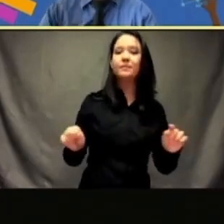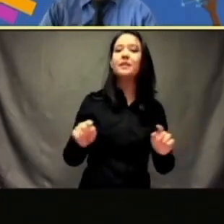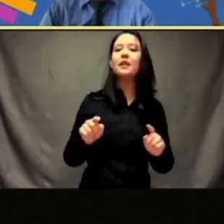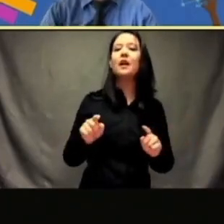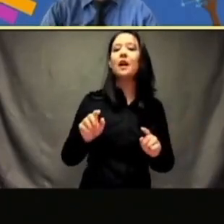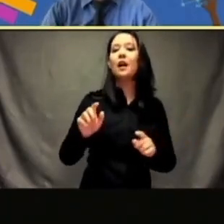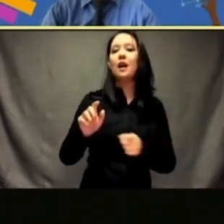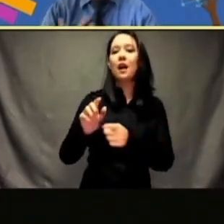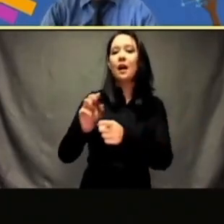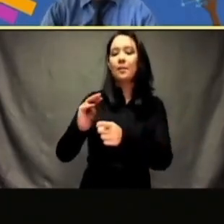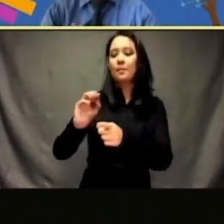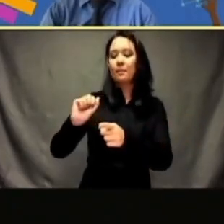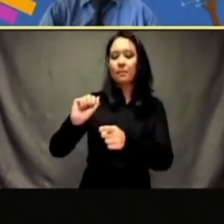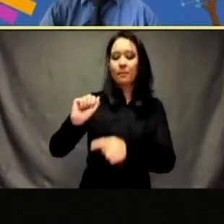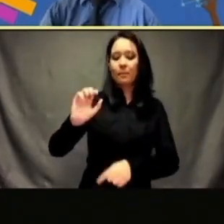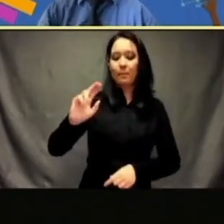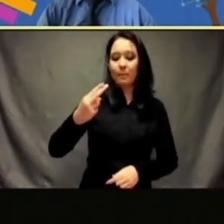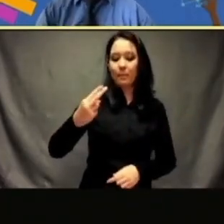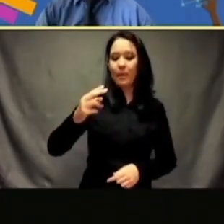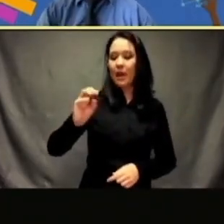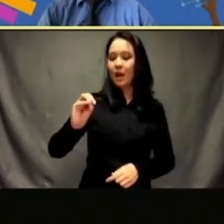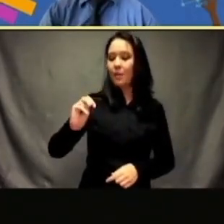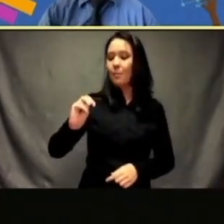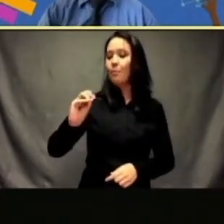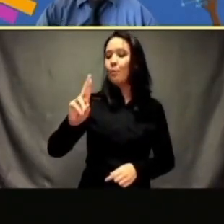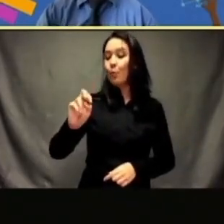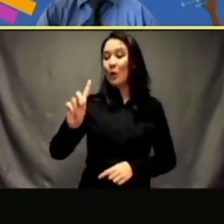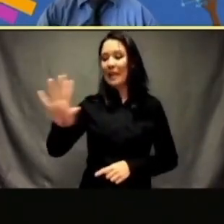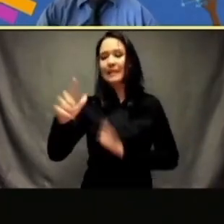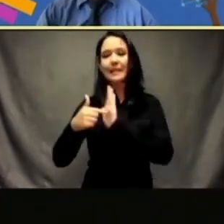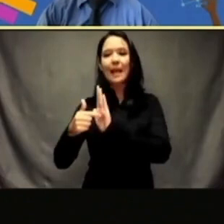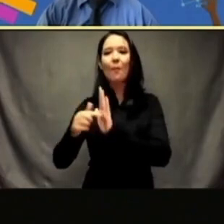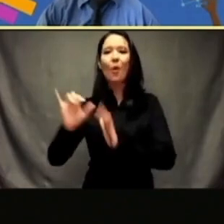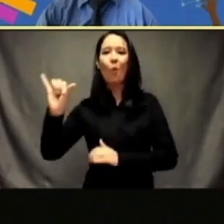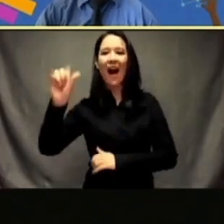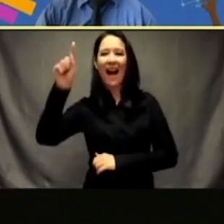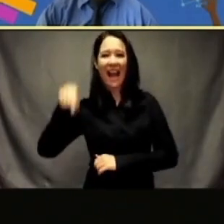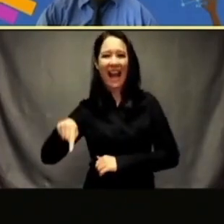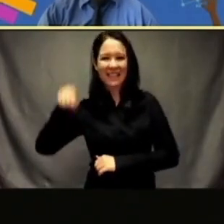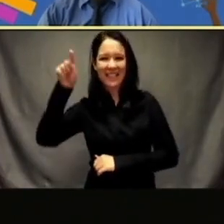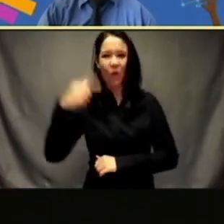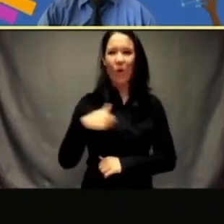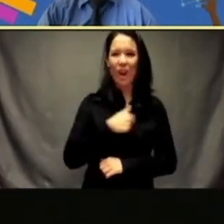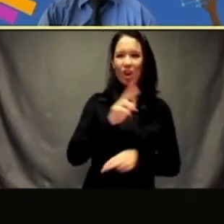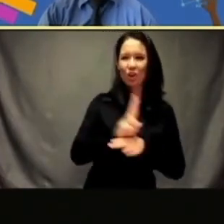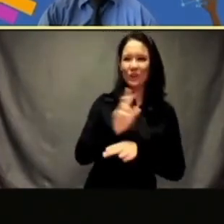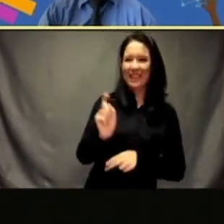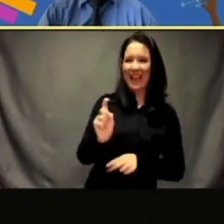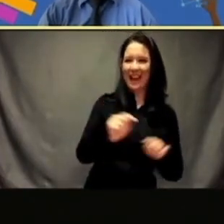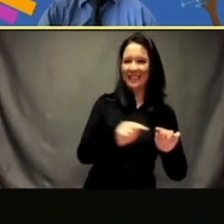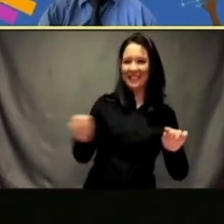Y-axis, but we're doing the X-axis. So there's different things that you can do with it. I really like the idea that Mahmoud said. I